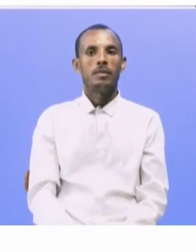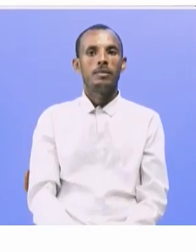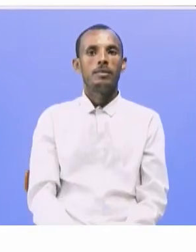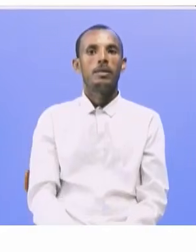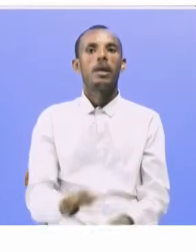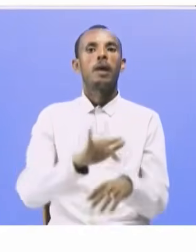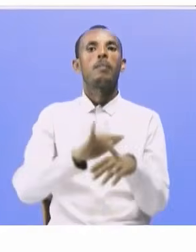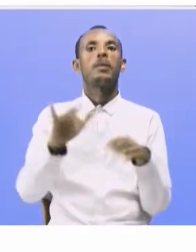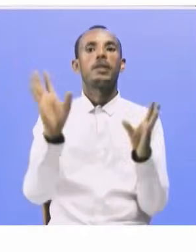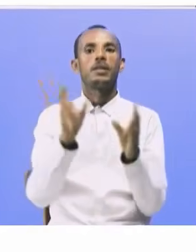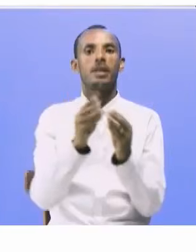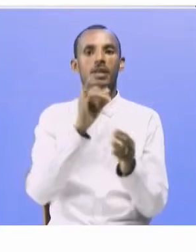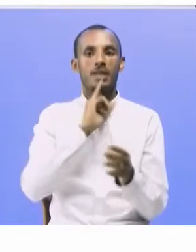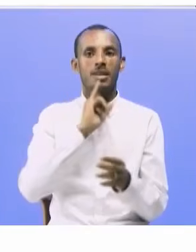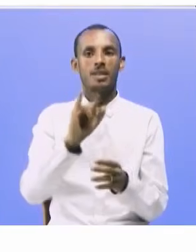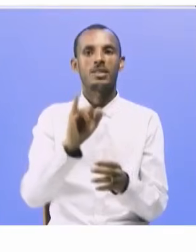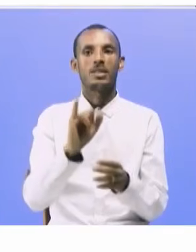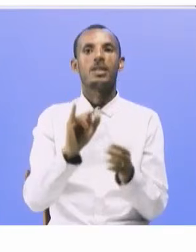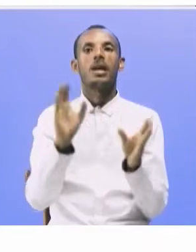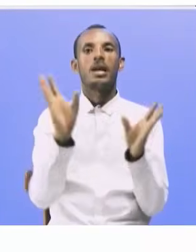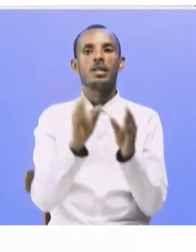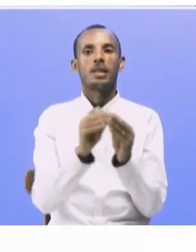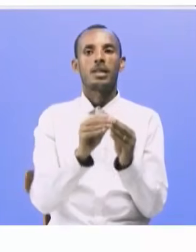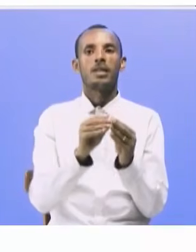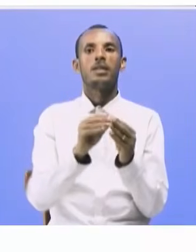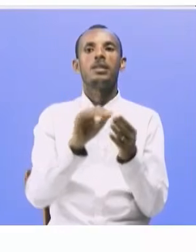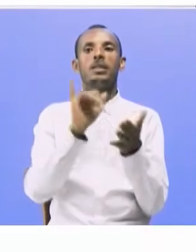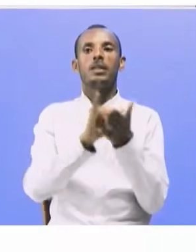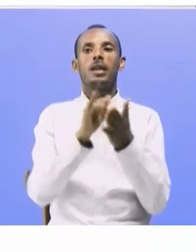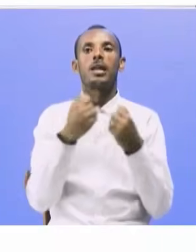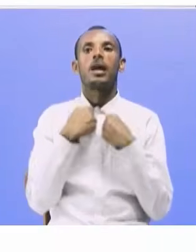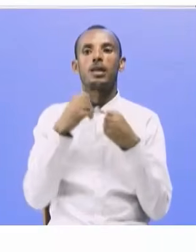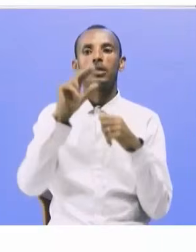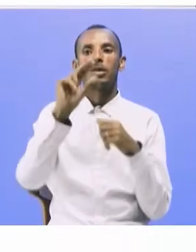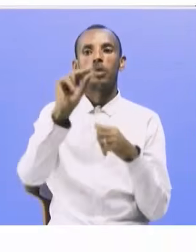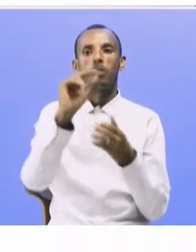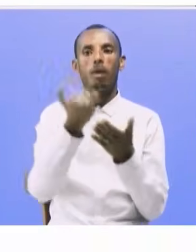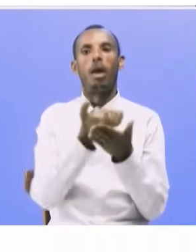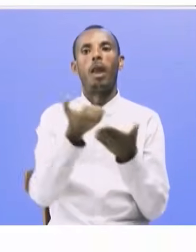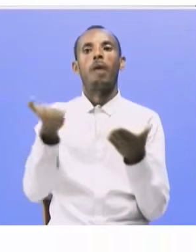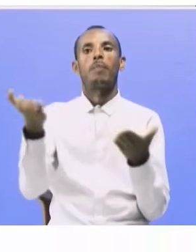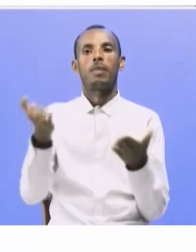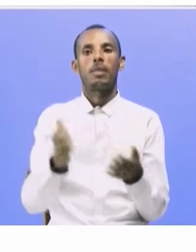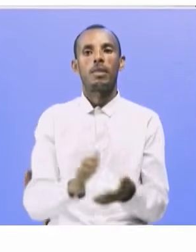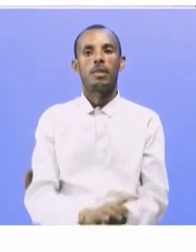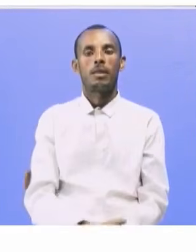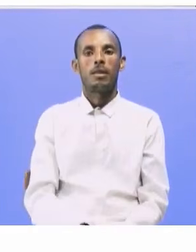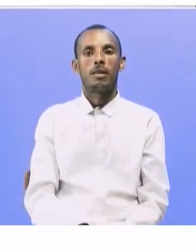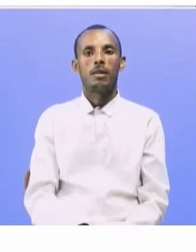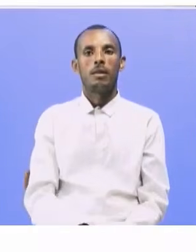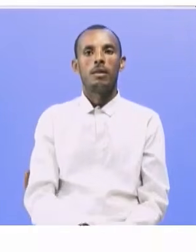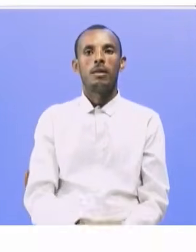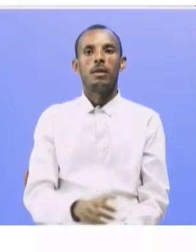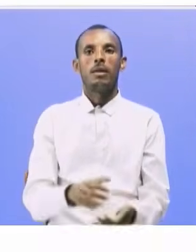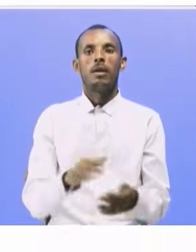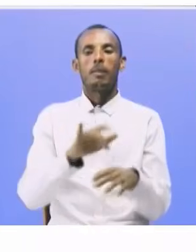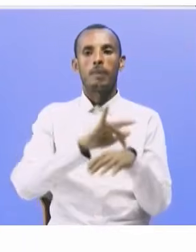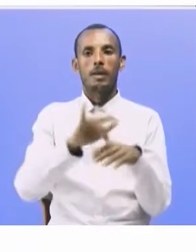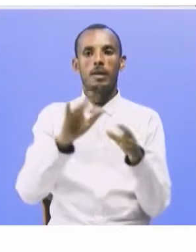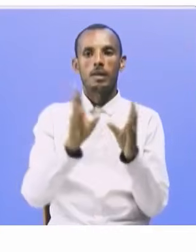Empty set is a set that does not have an element. Empty set is a set